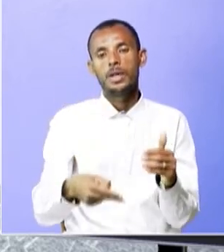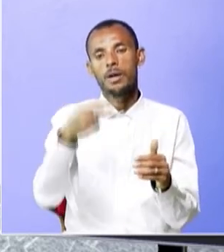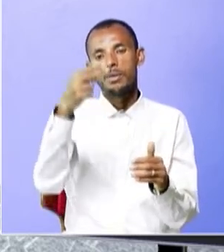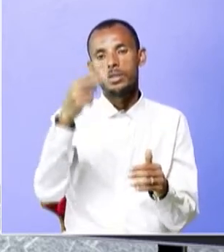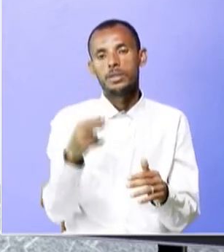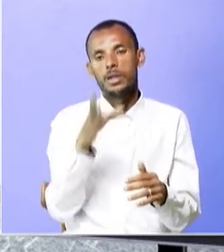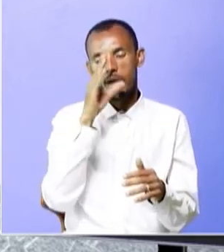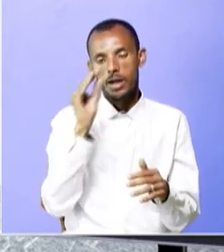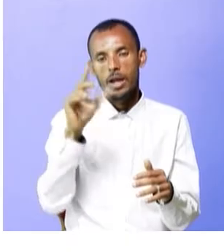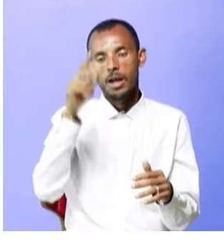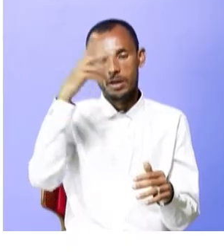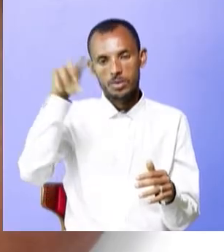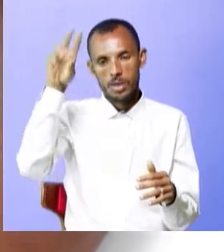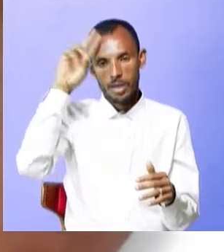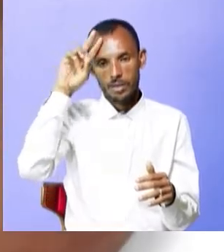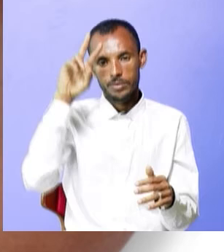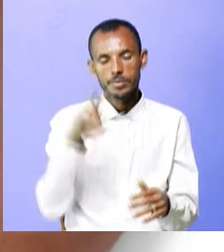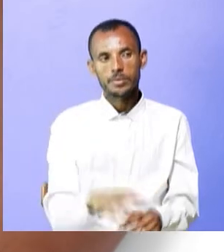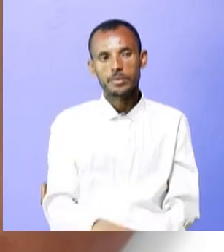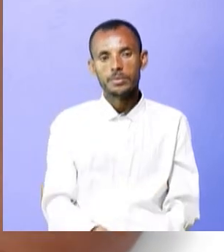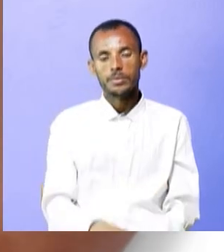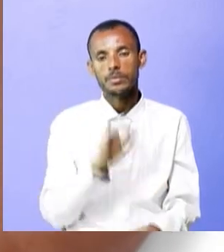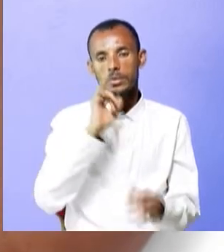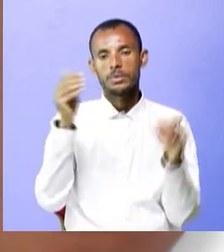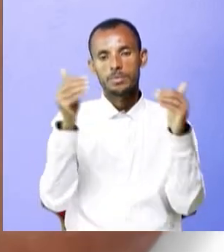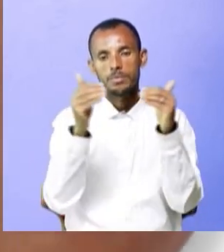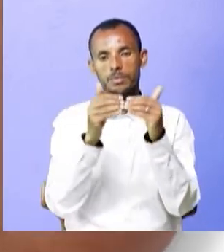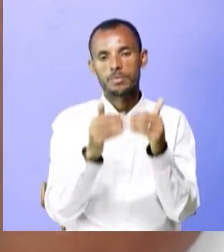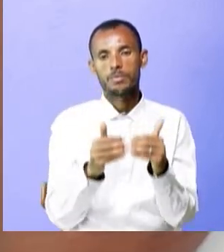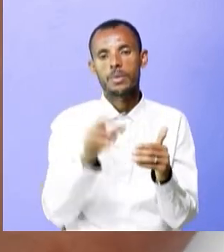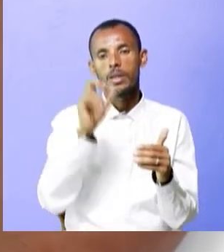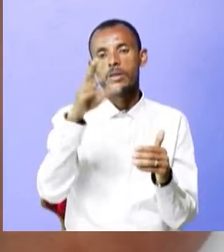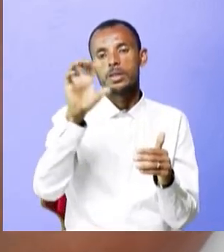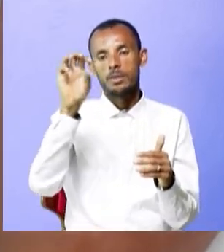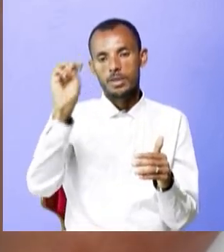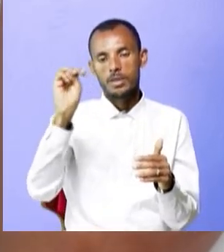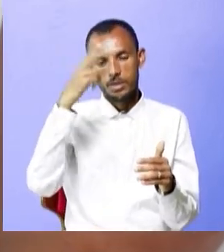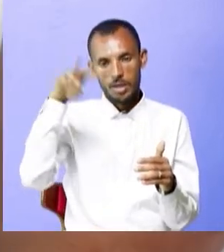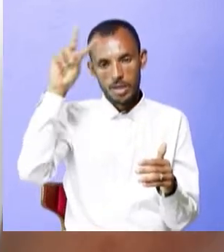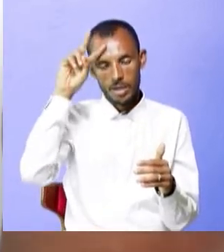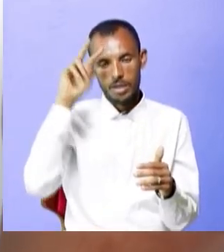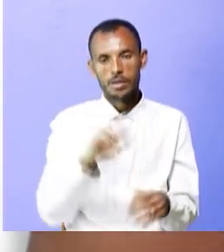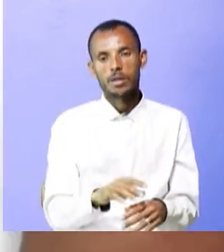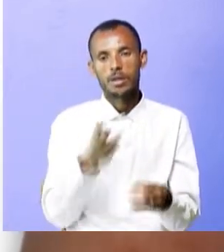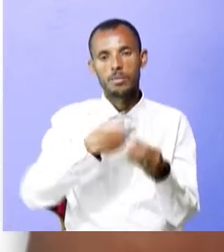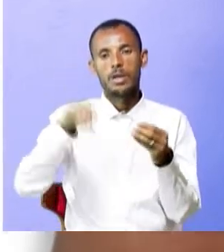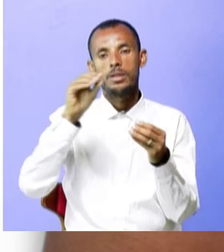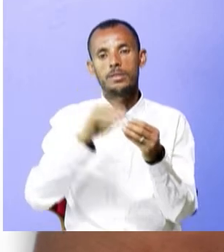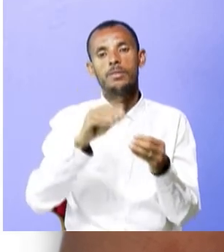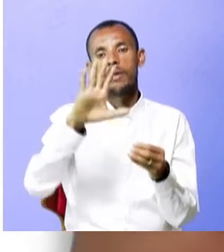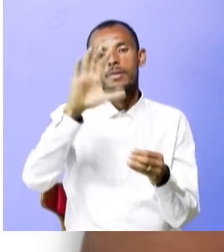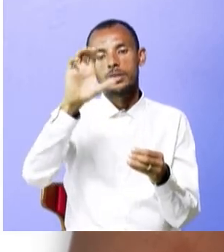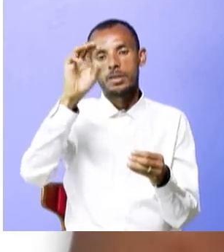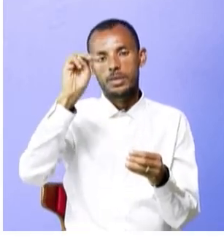write L square is equal to 12 centimeter square plus